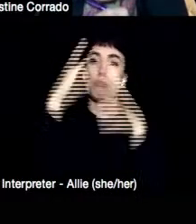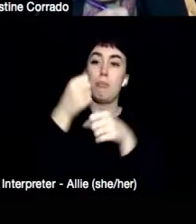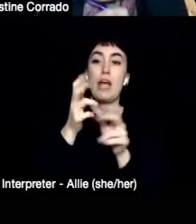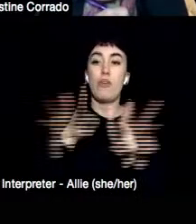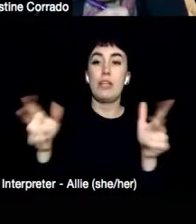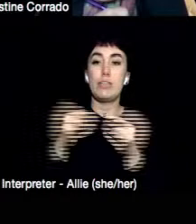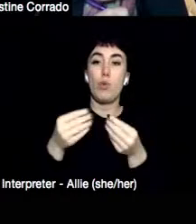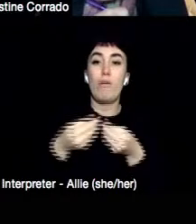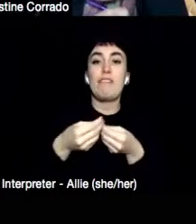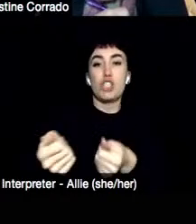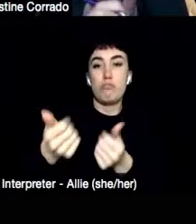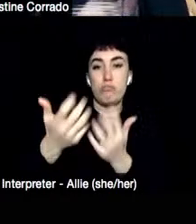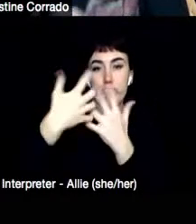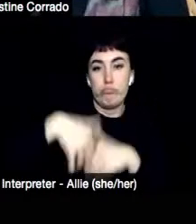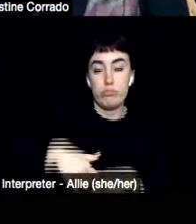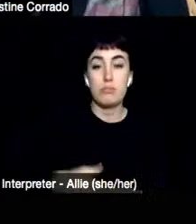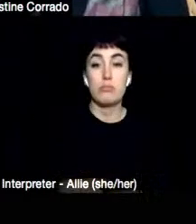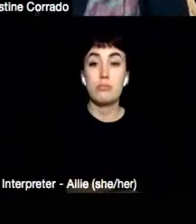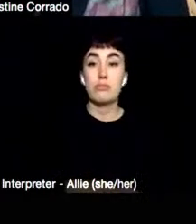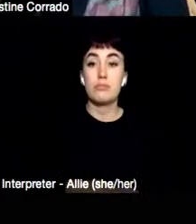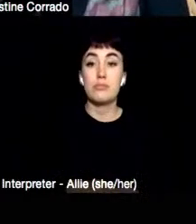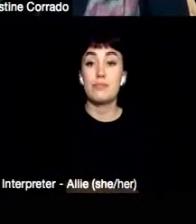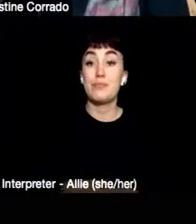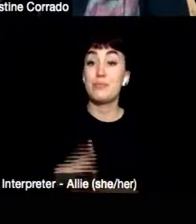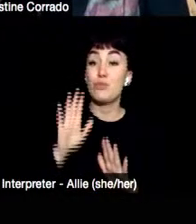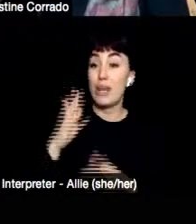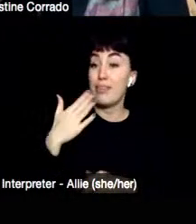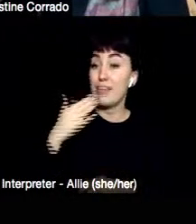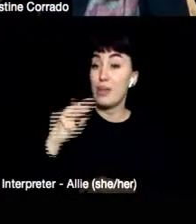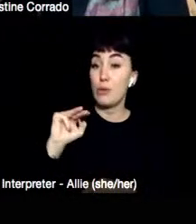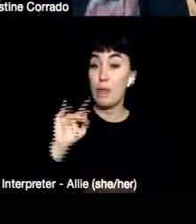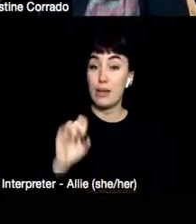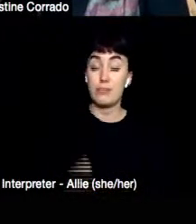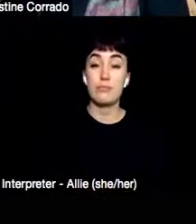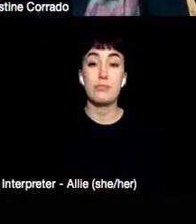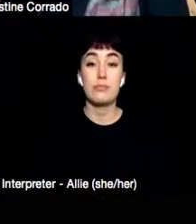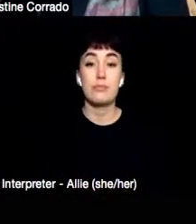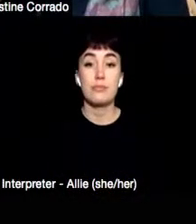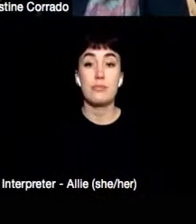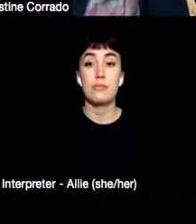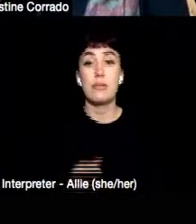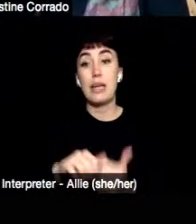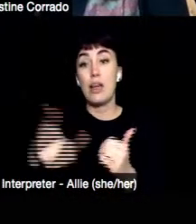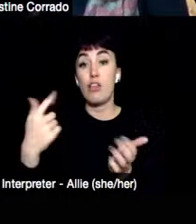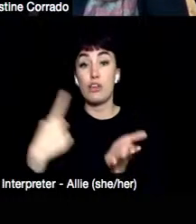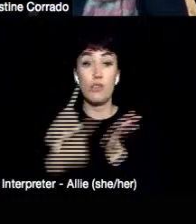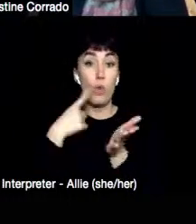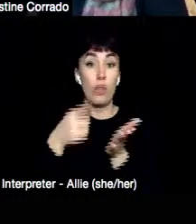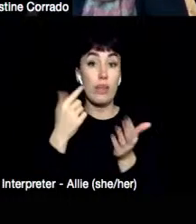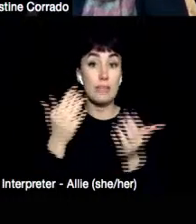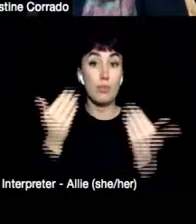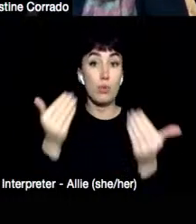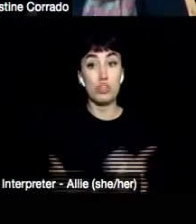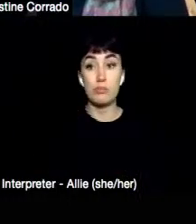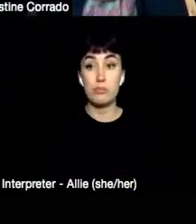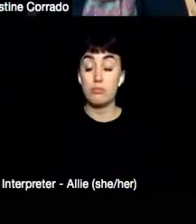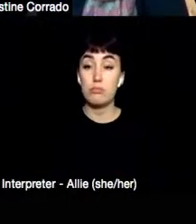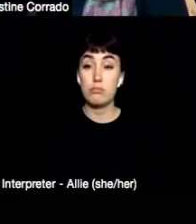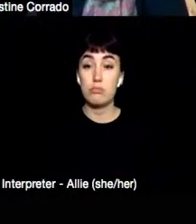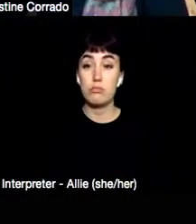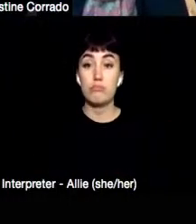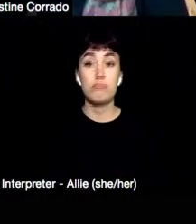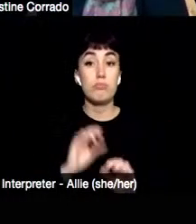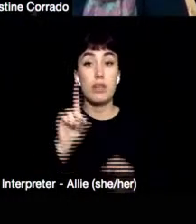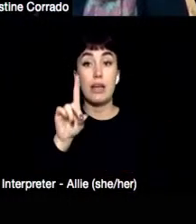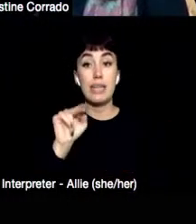efficient. Great. Thanks, Mike. Further discussion on this motion? Hearing none,